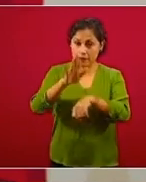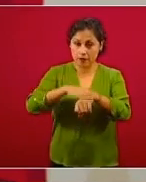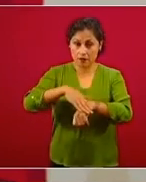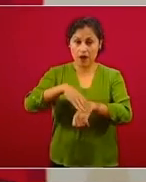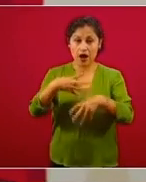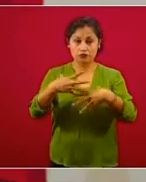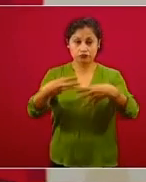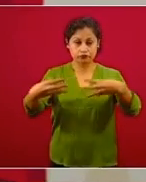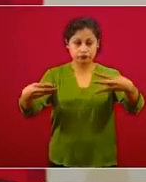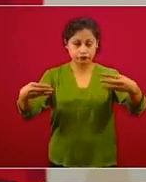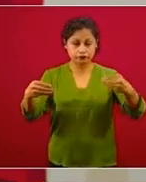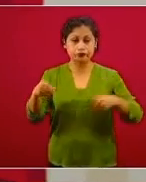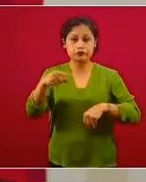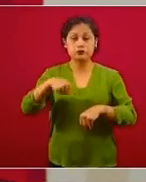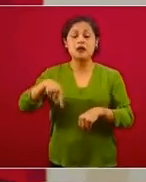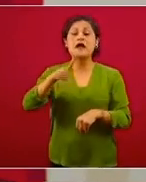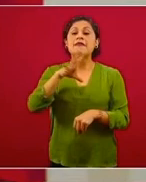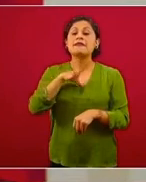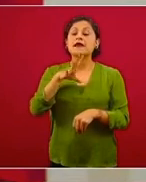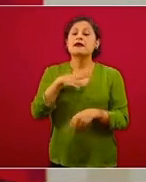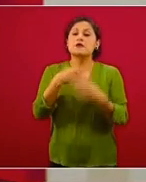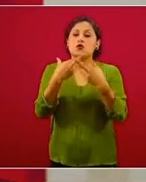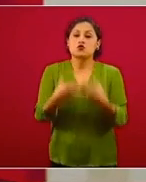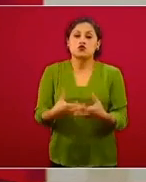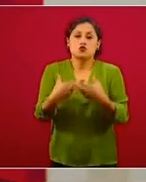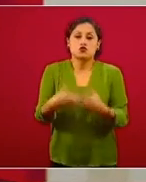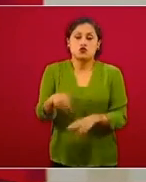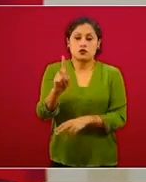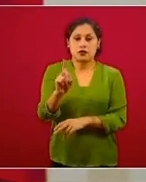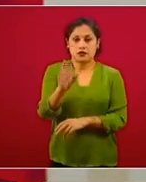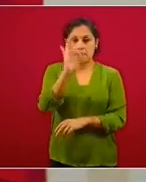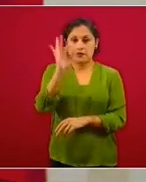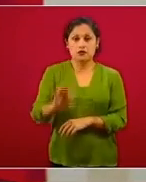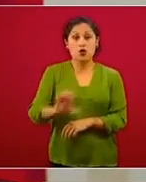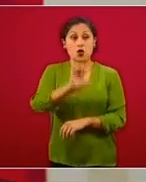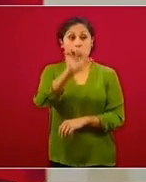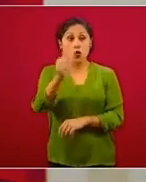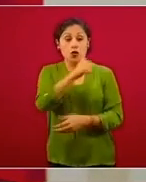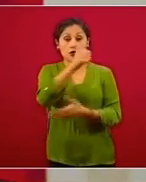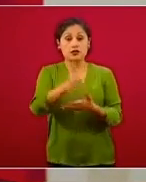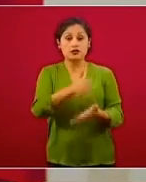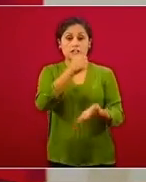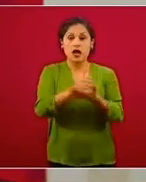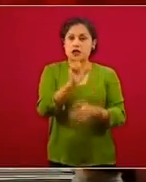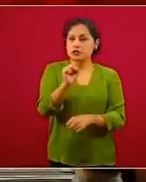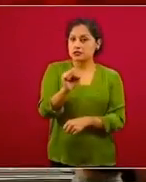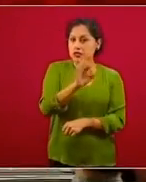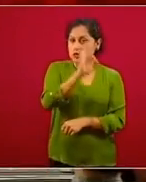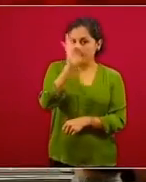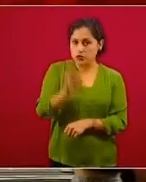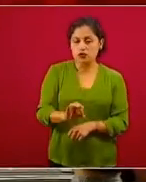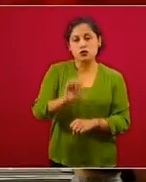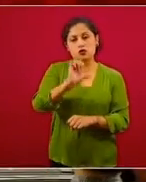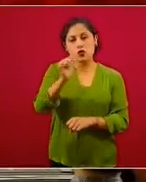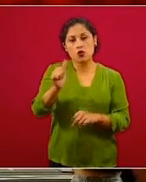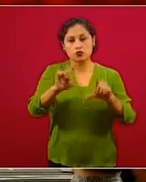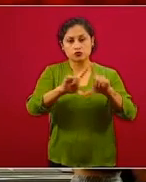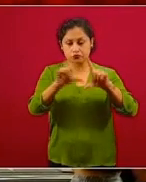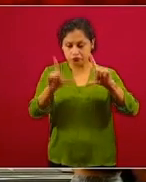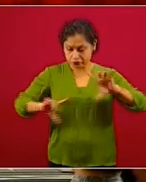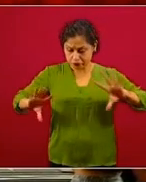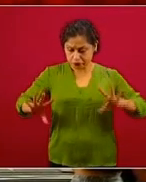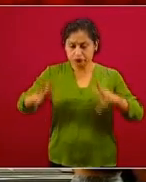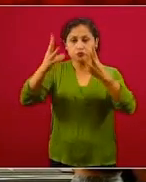most affected cities, we have a reserve of available beds and available facilities